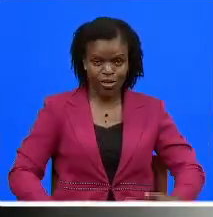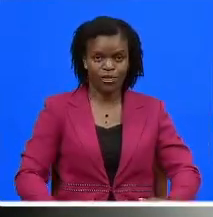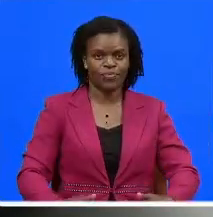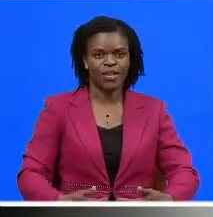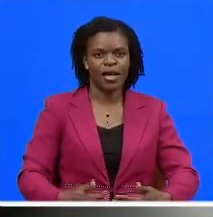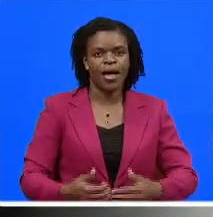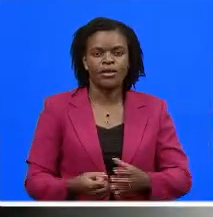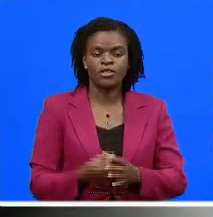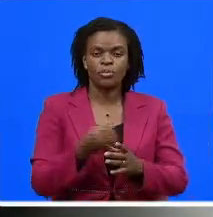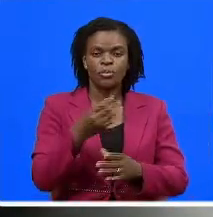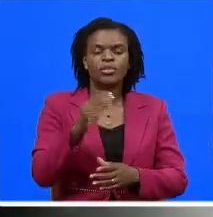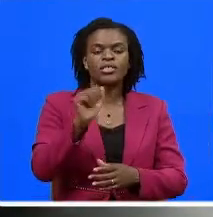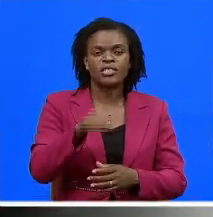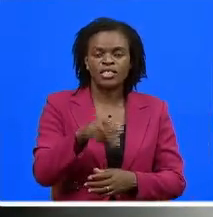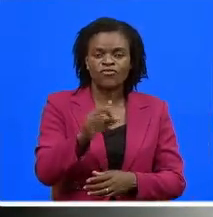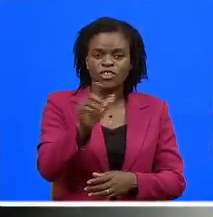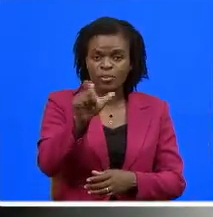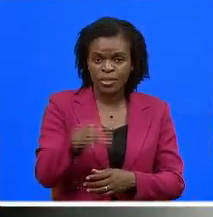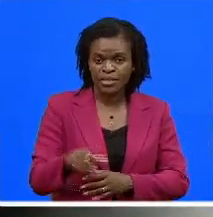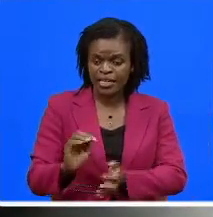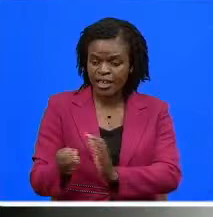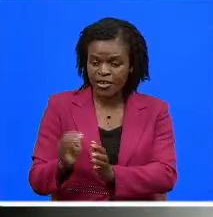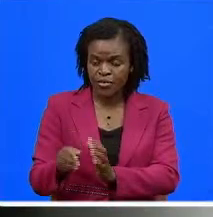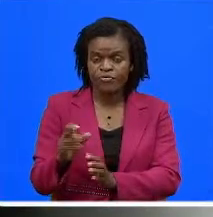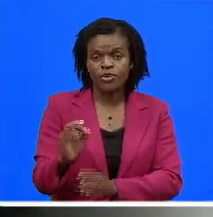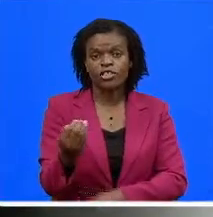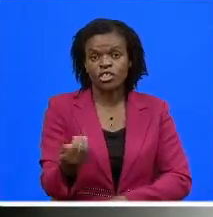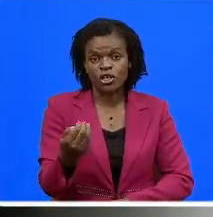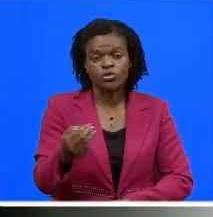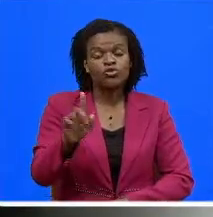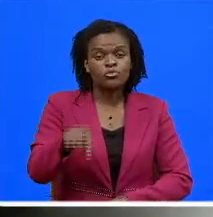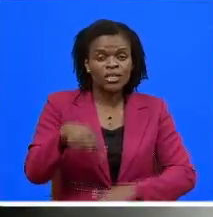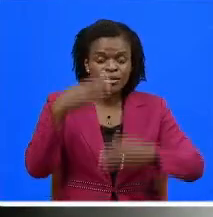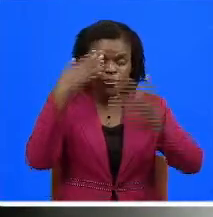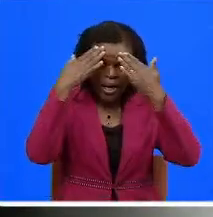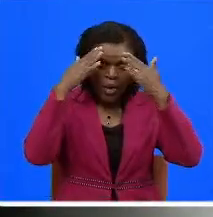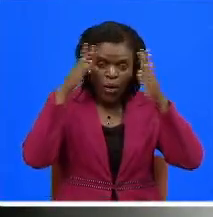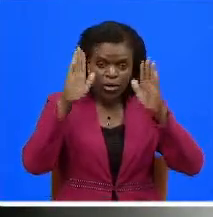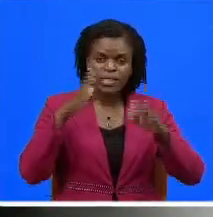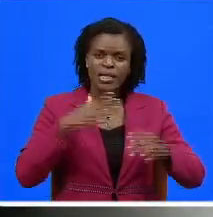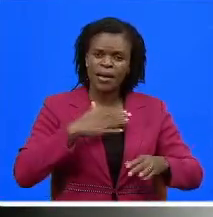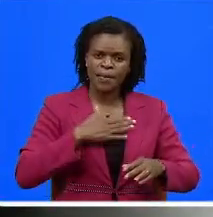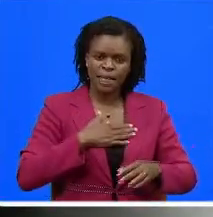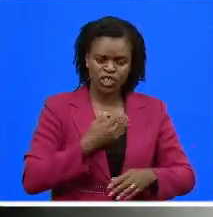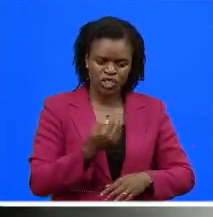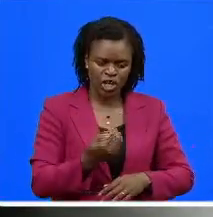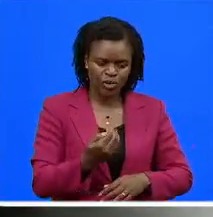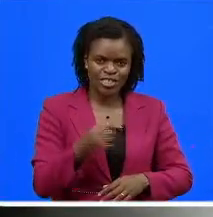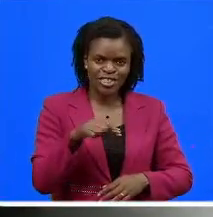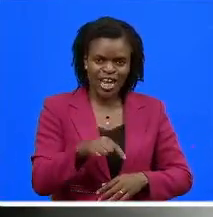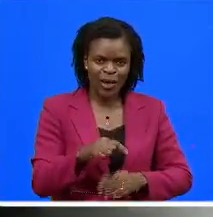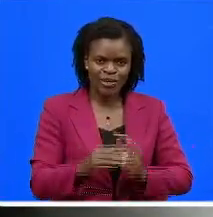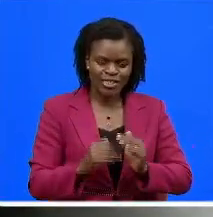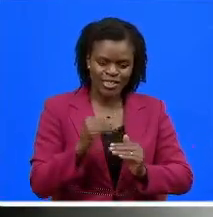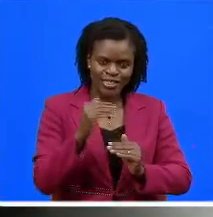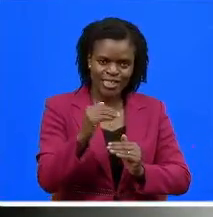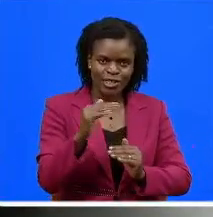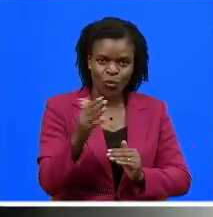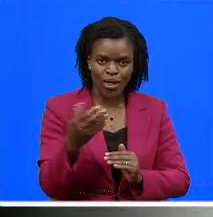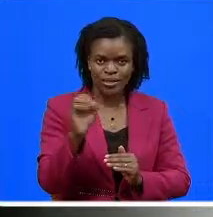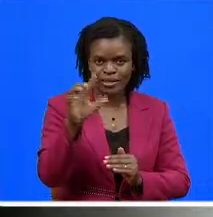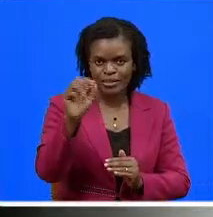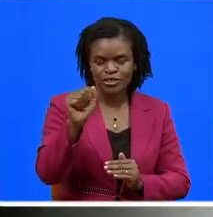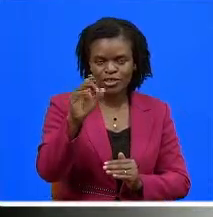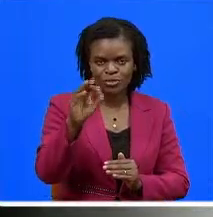a caregiver, it's very important for you to be aware what stage is my child at this point in time. For example, is